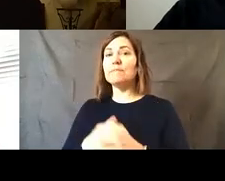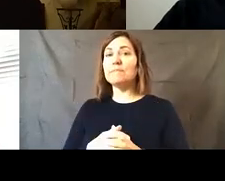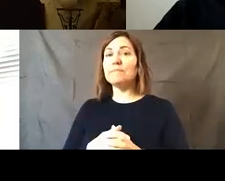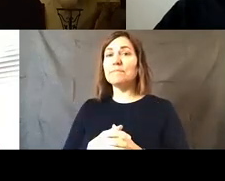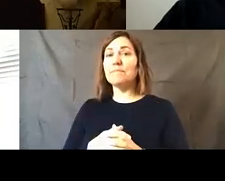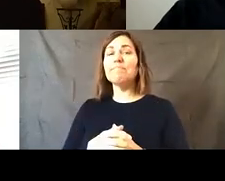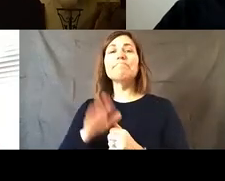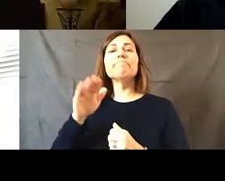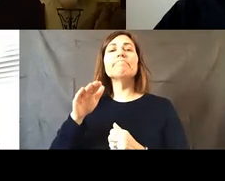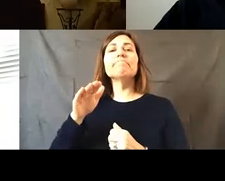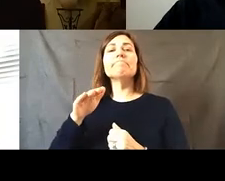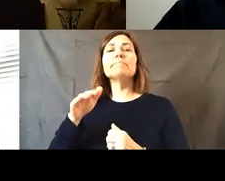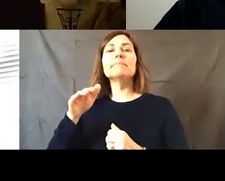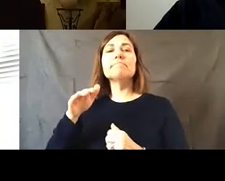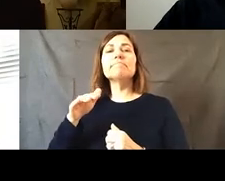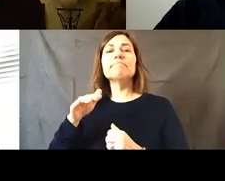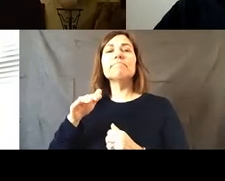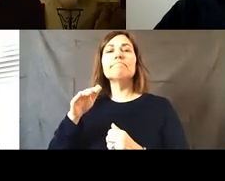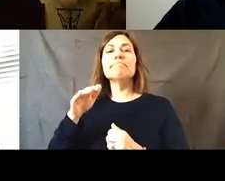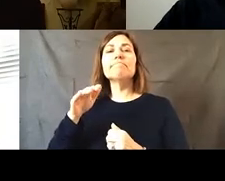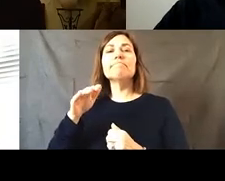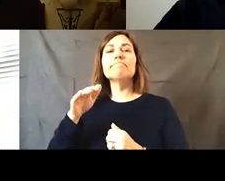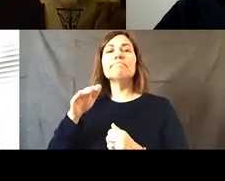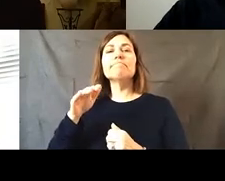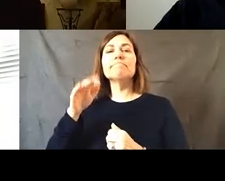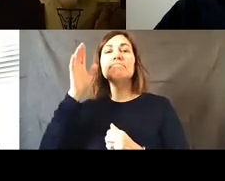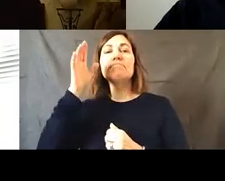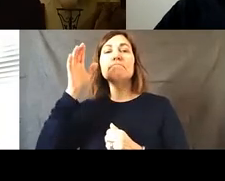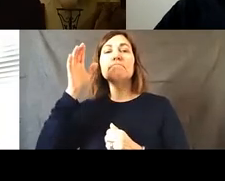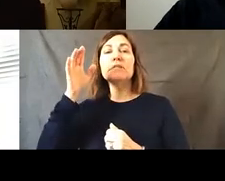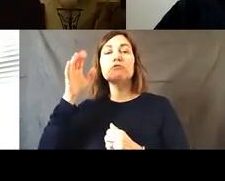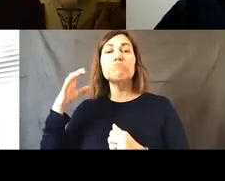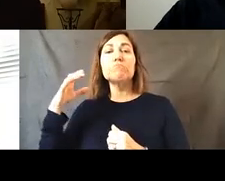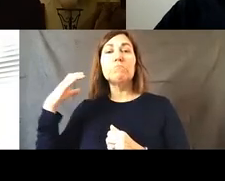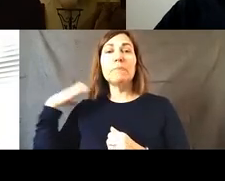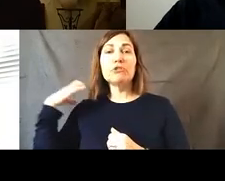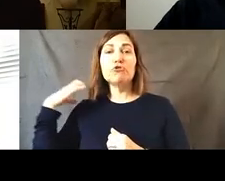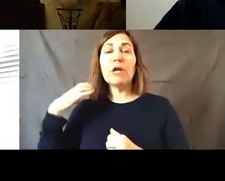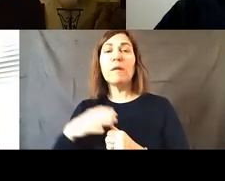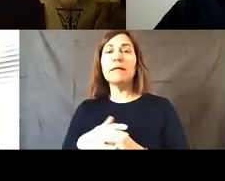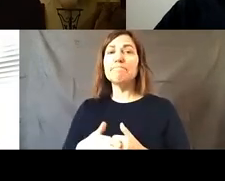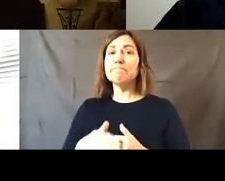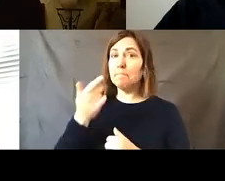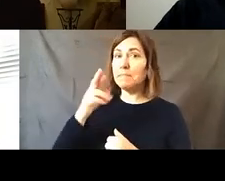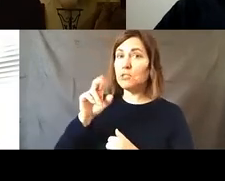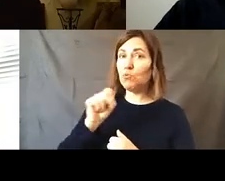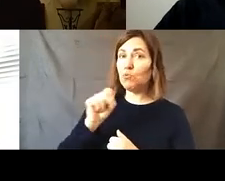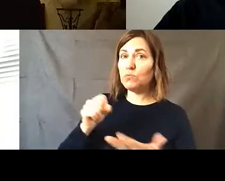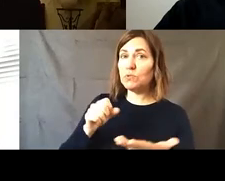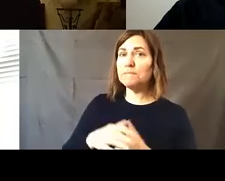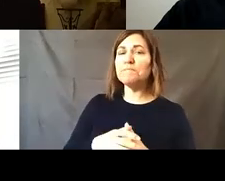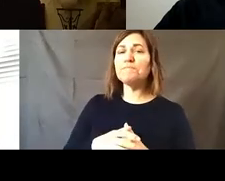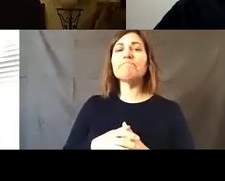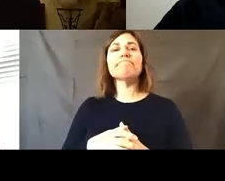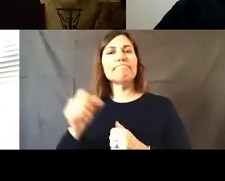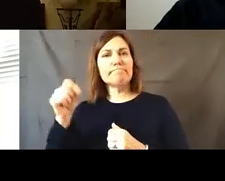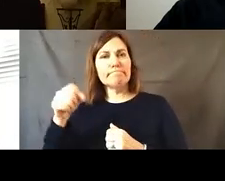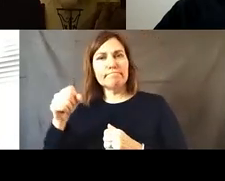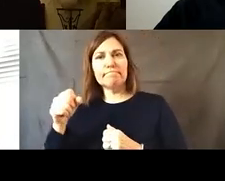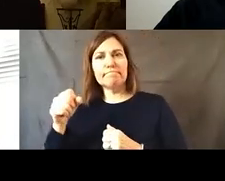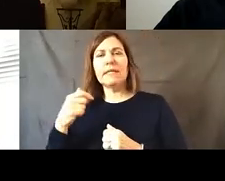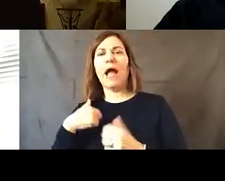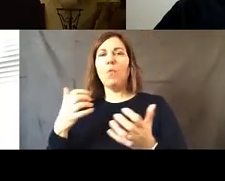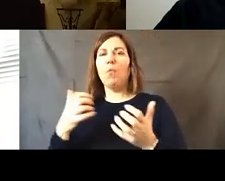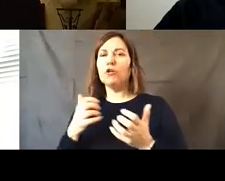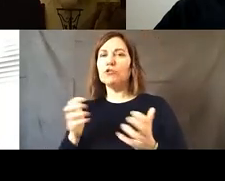Chair. Ms. Gross. Thank you. I have to implore council members one